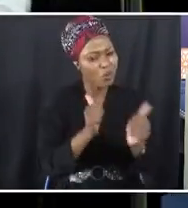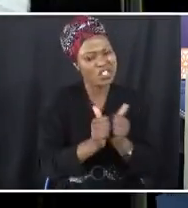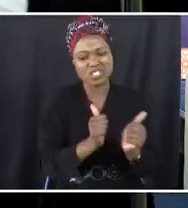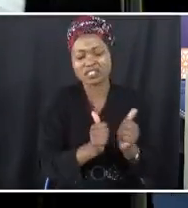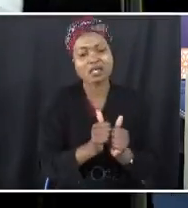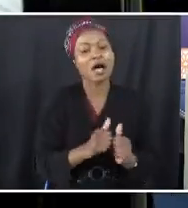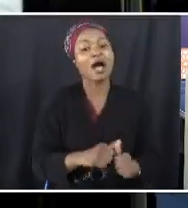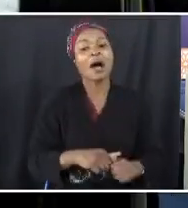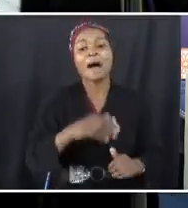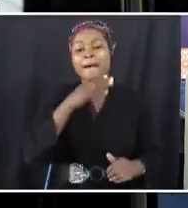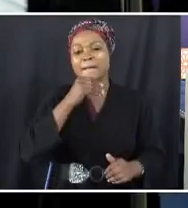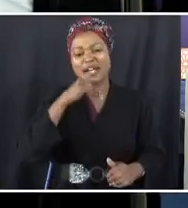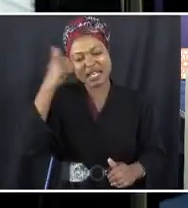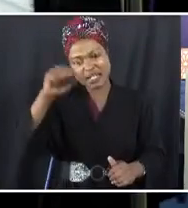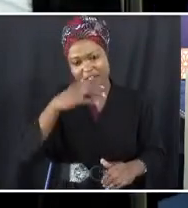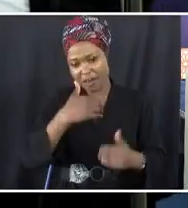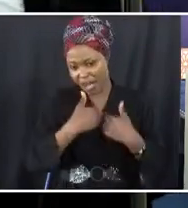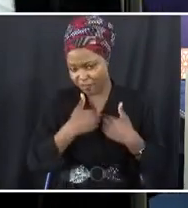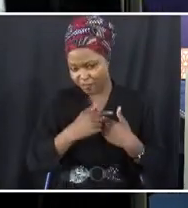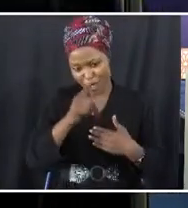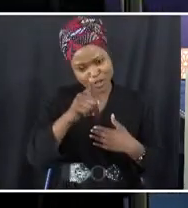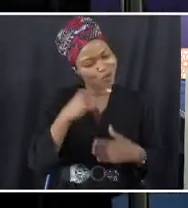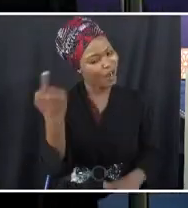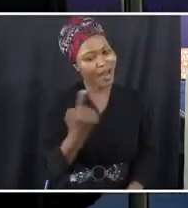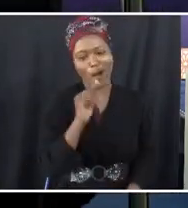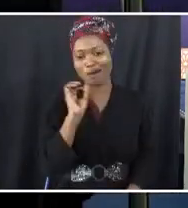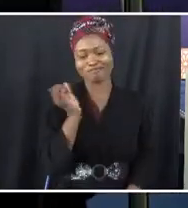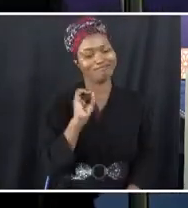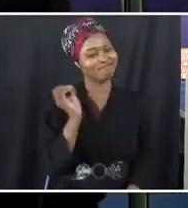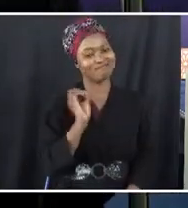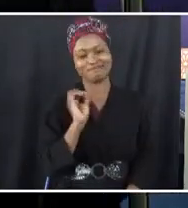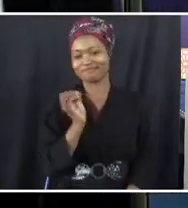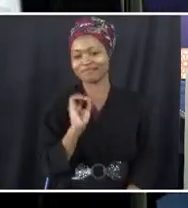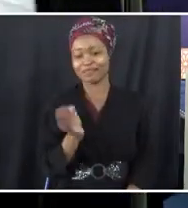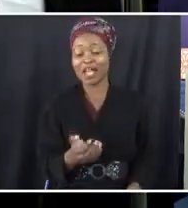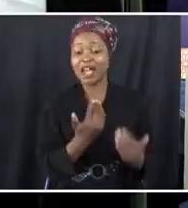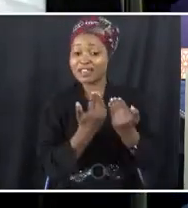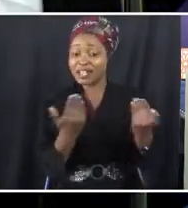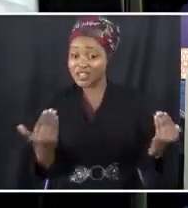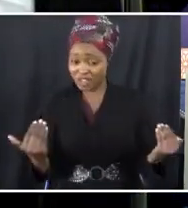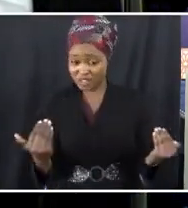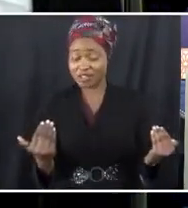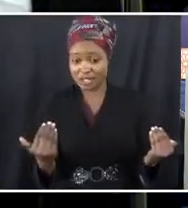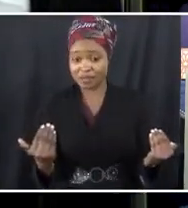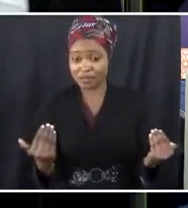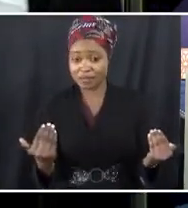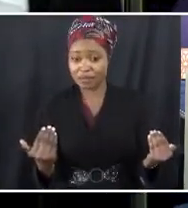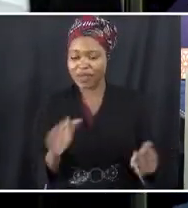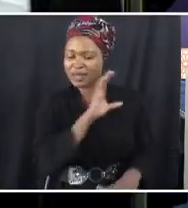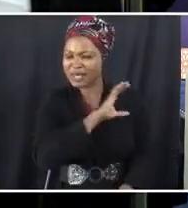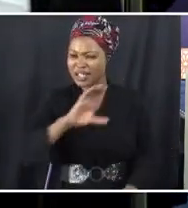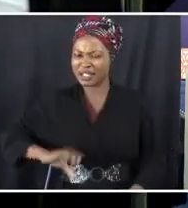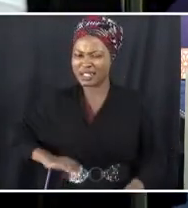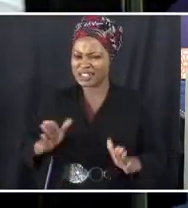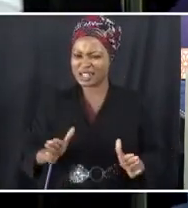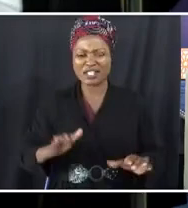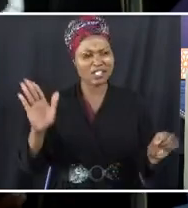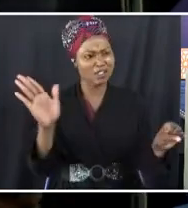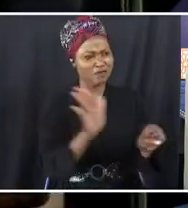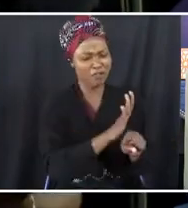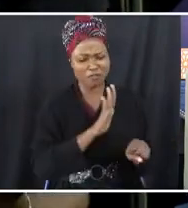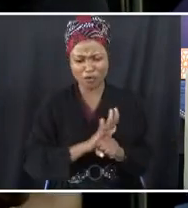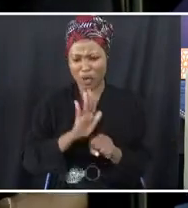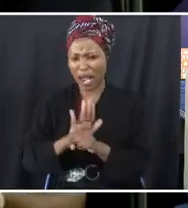to mankind. You are not alone. Amen. The Christian walk is one filled with ups and